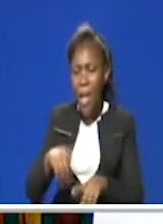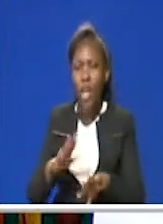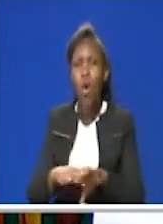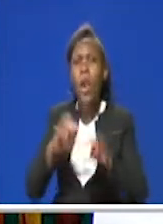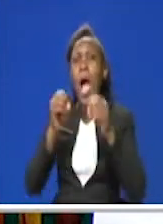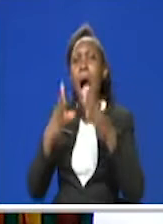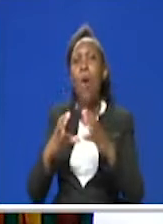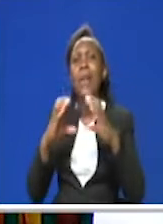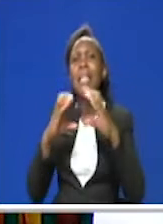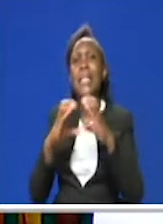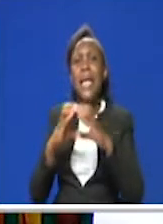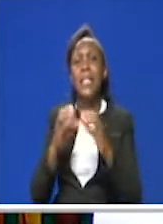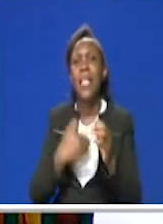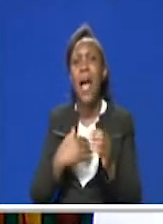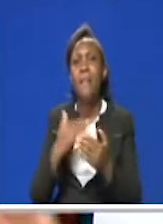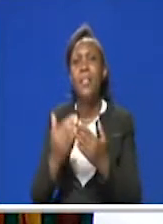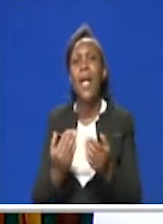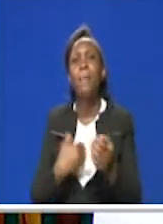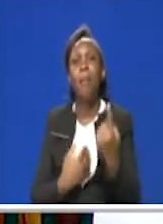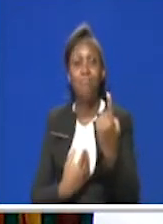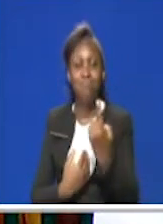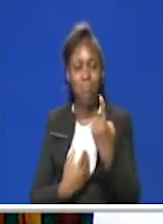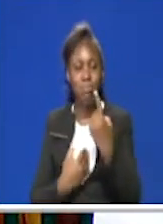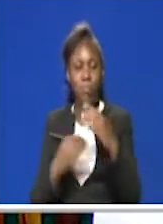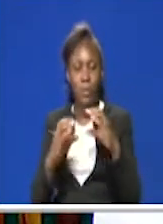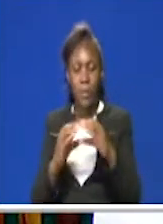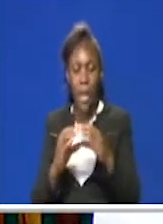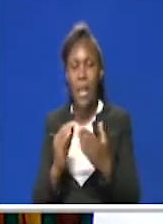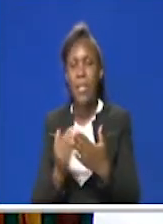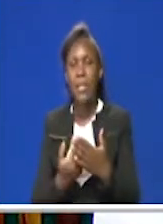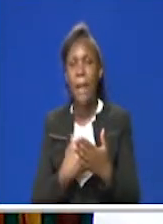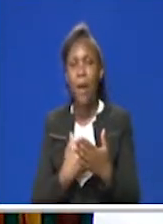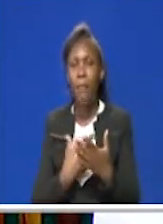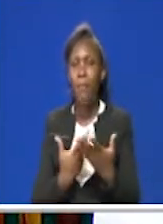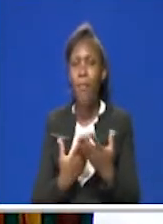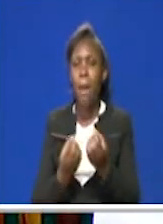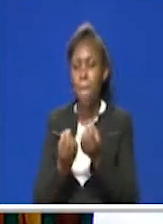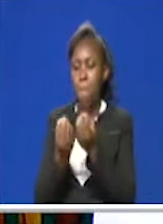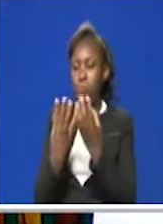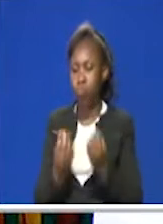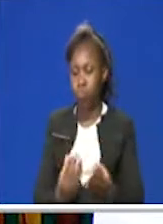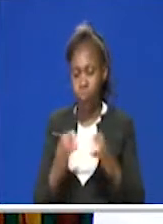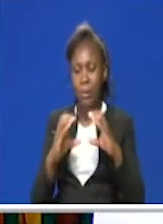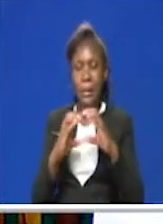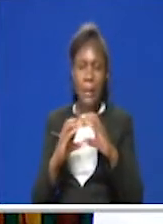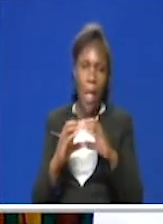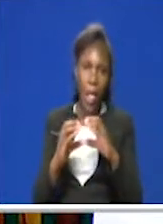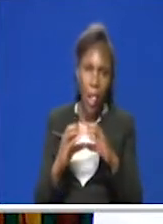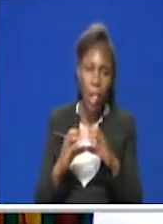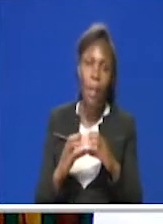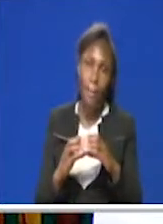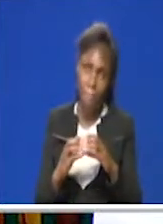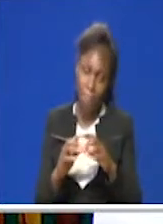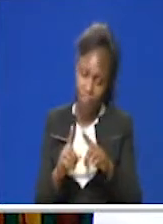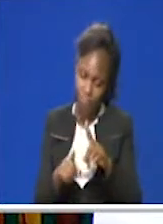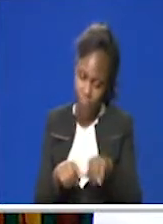bodies. Some of them are single-celled, others are multicellular living organisms